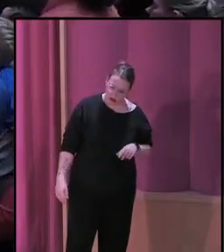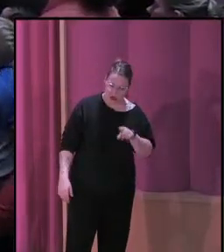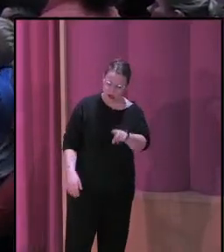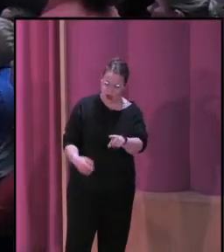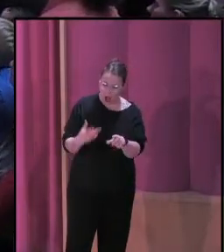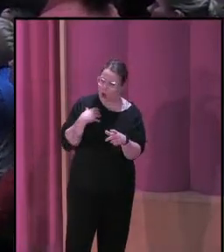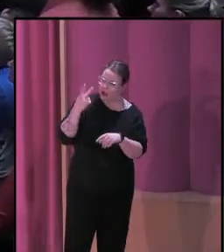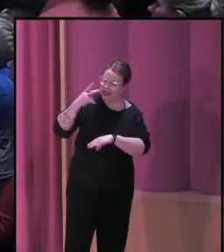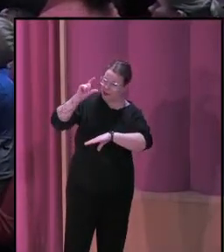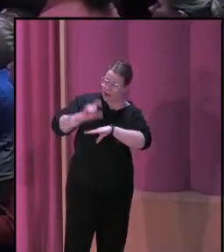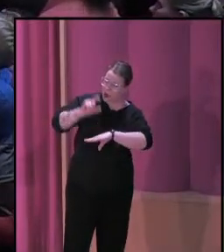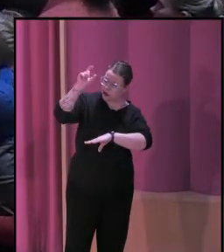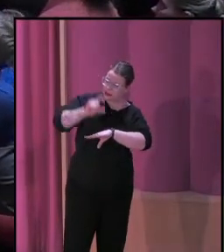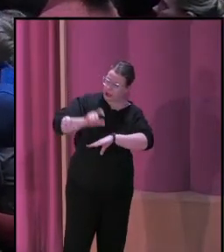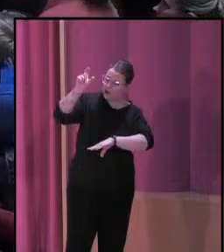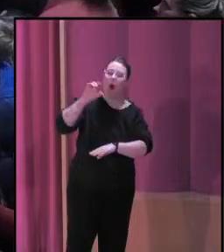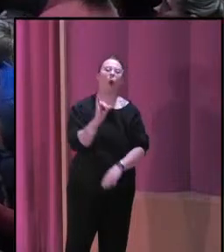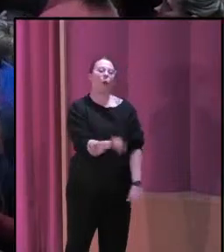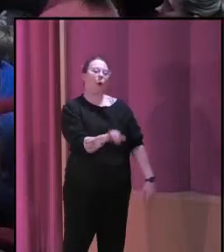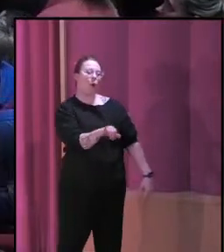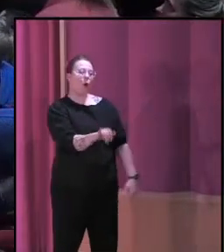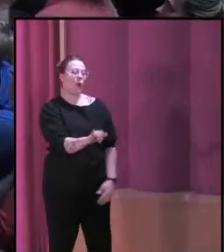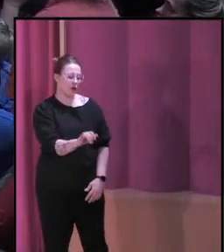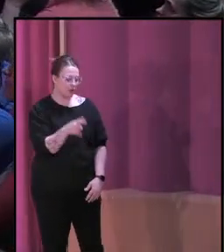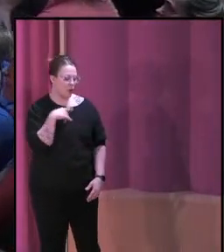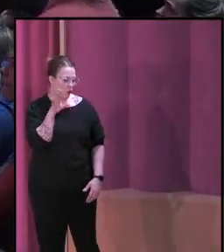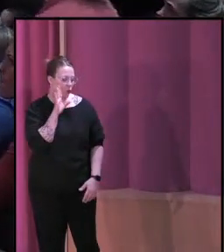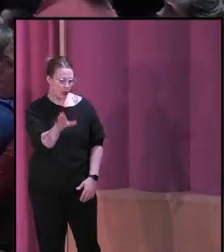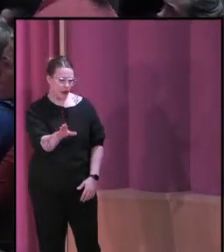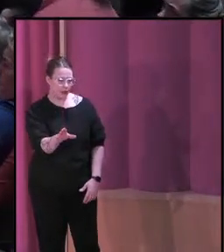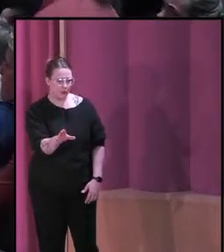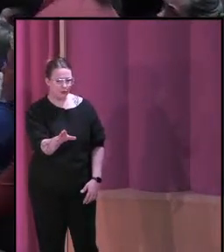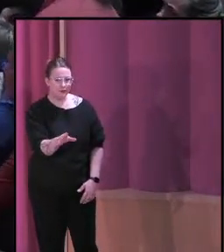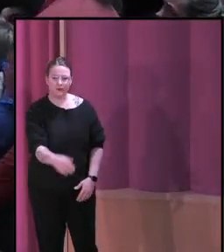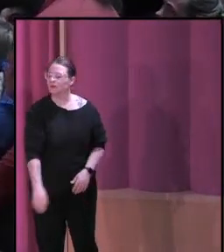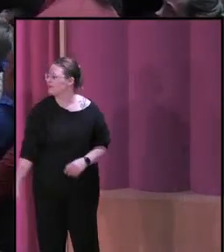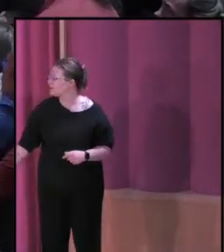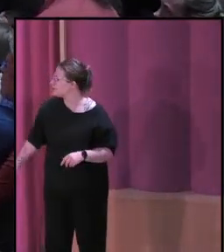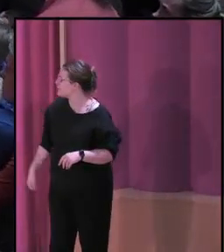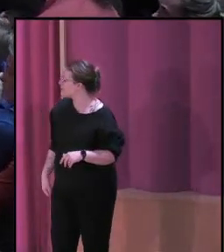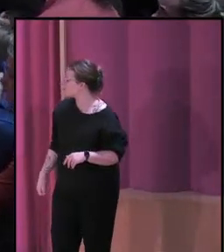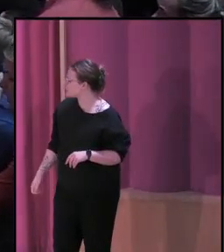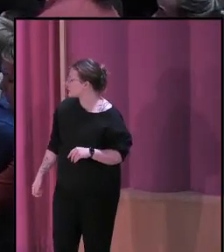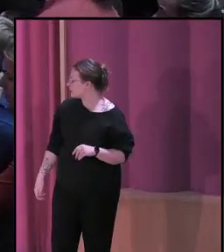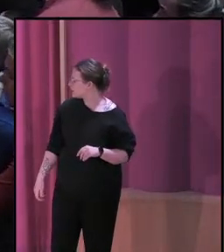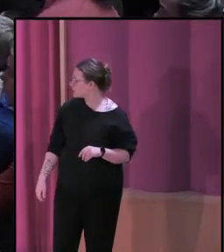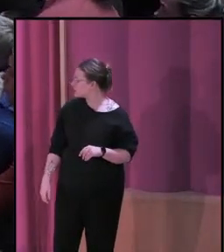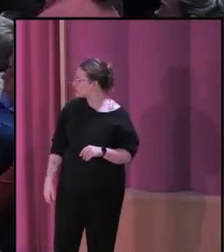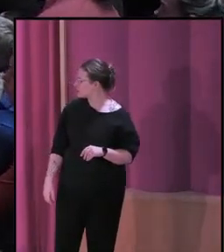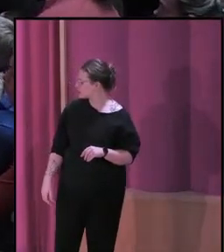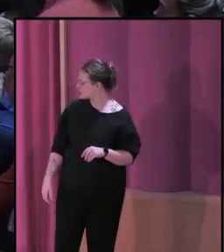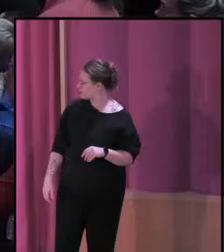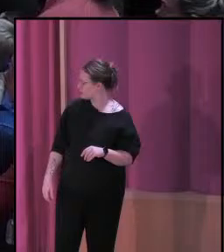Oh, the bouncy ball trick. Yeah. We'll do the bouncy ball trick again. I gotcha. Here we go.